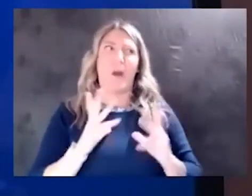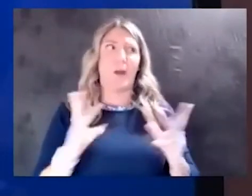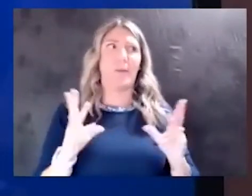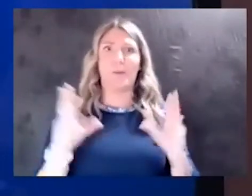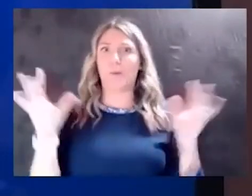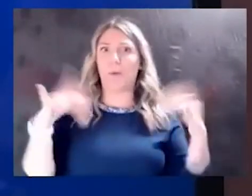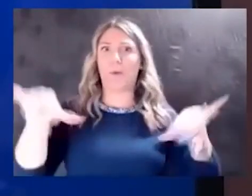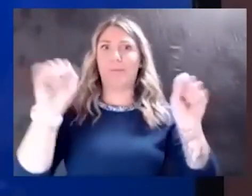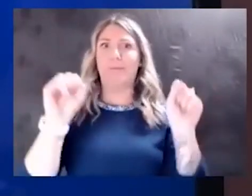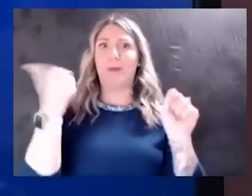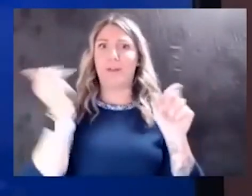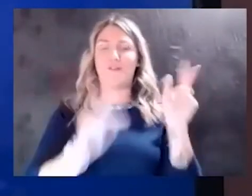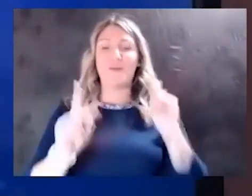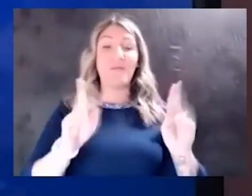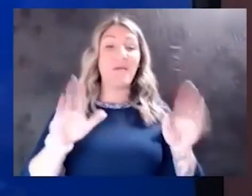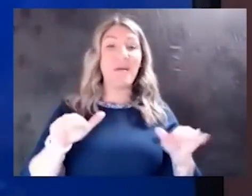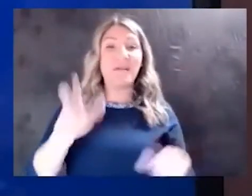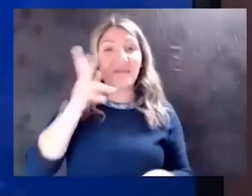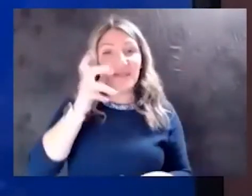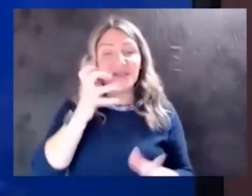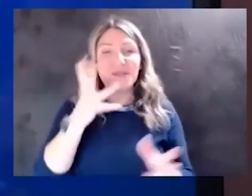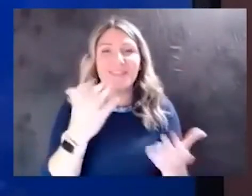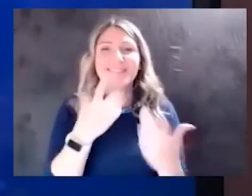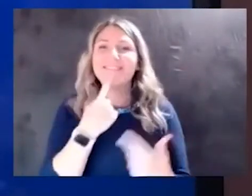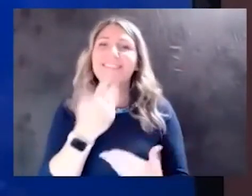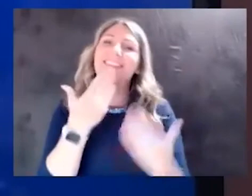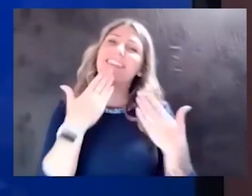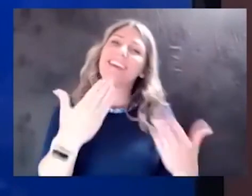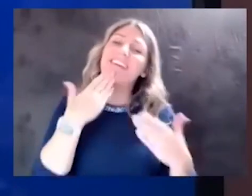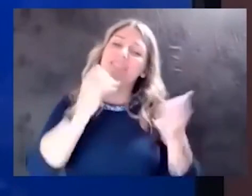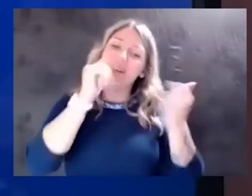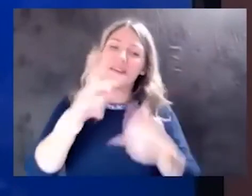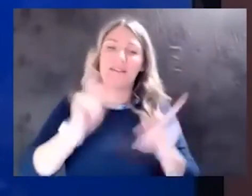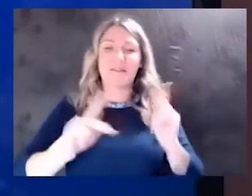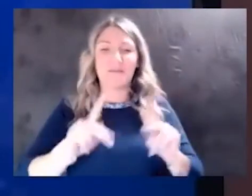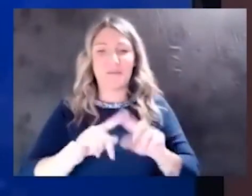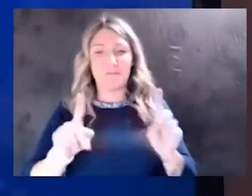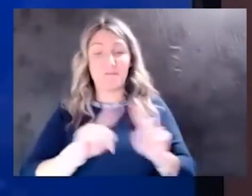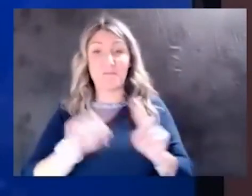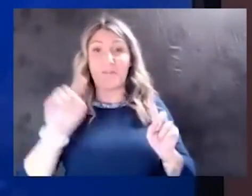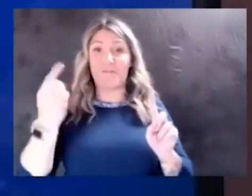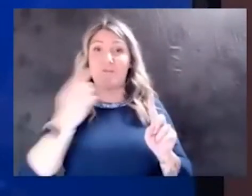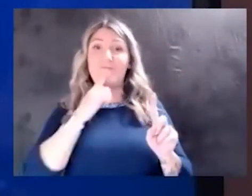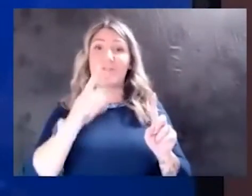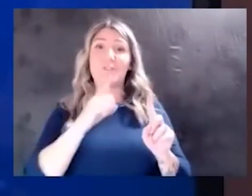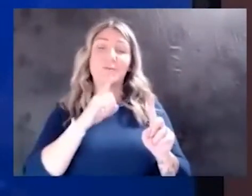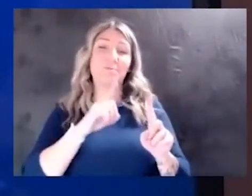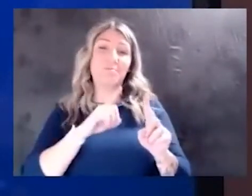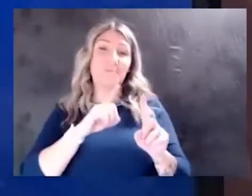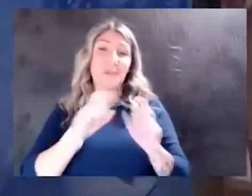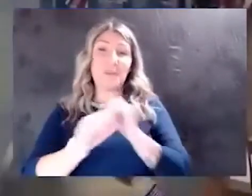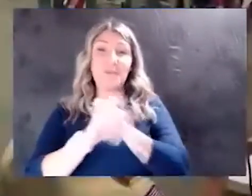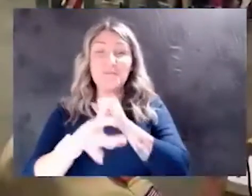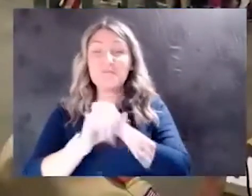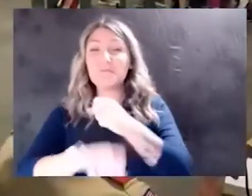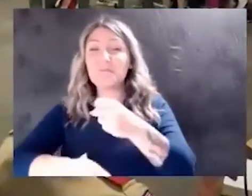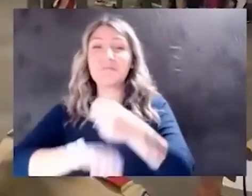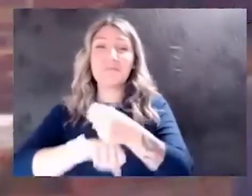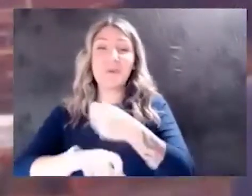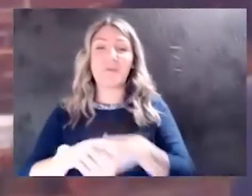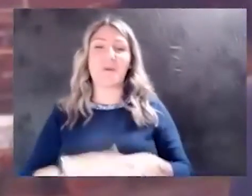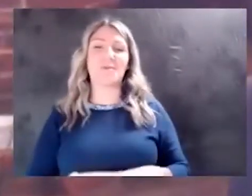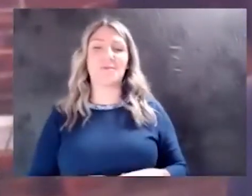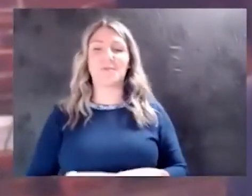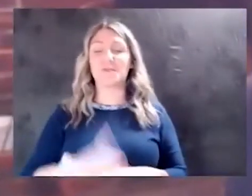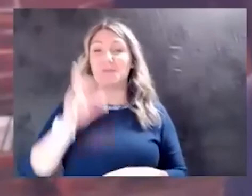listen, I want to say thanks to all of our folks, but first, just a quick promo about tomorrow. We've talked